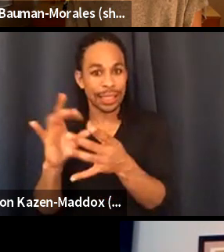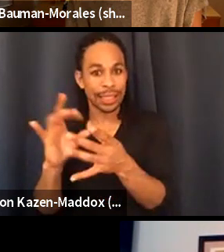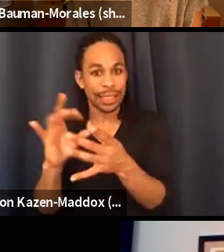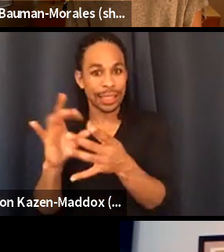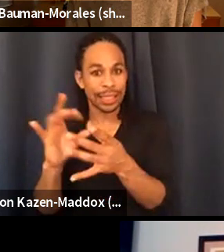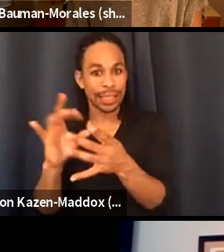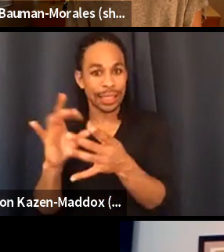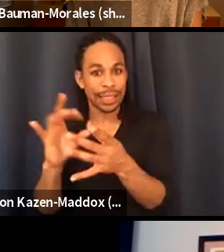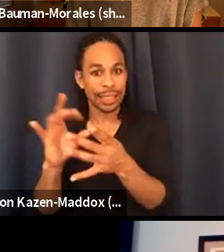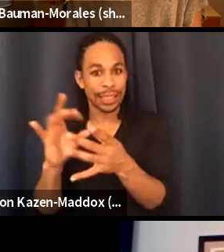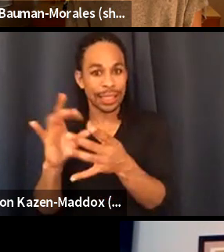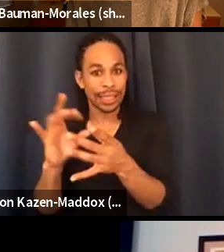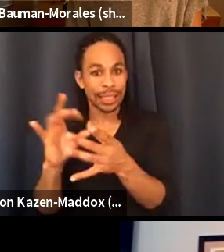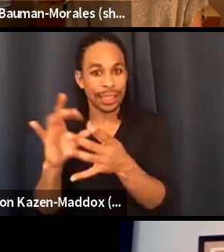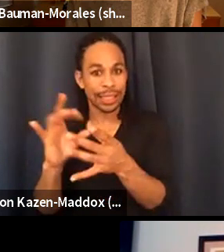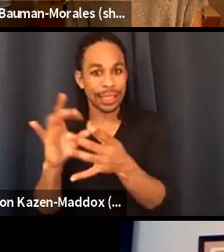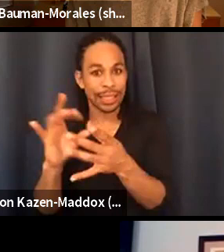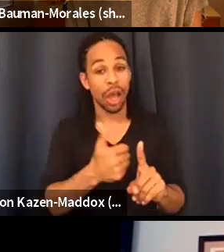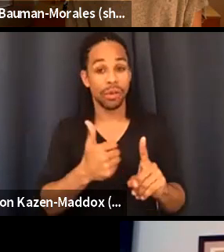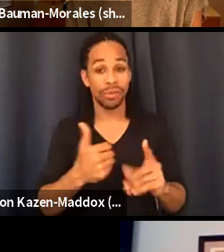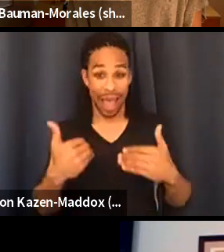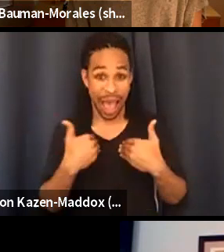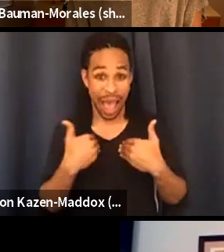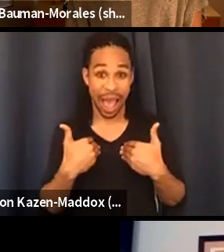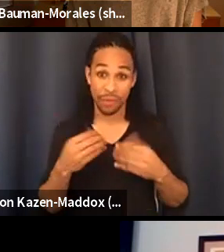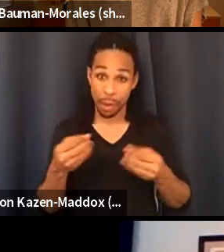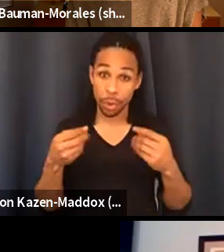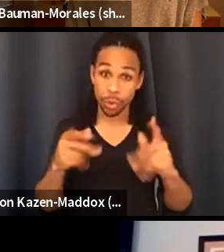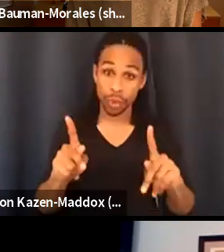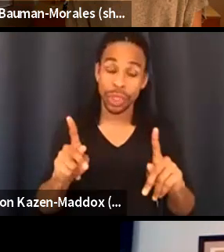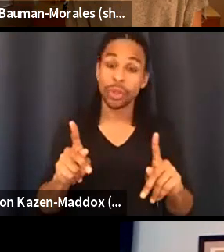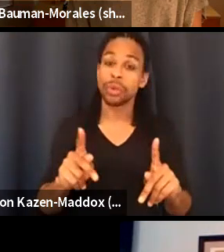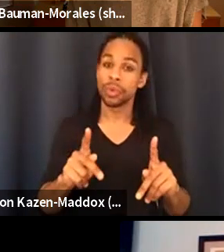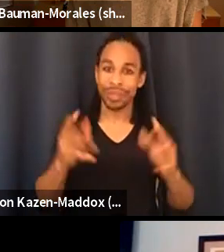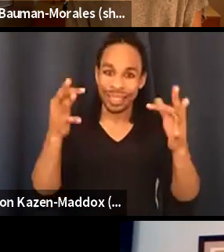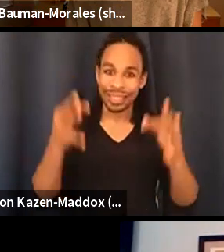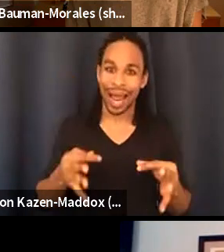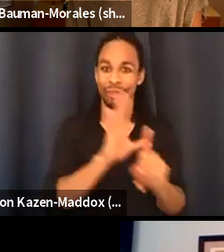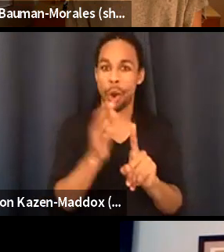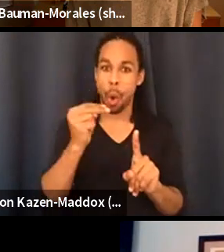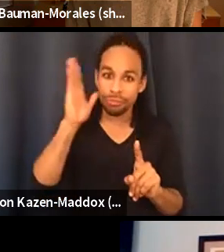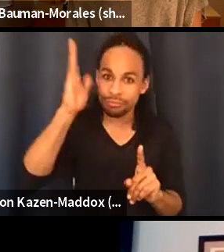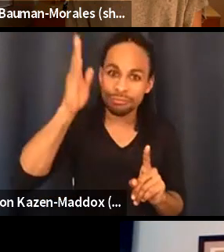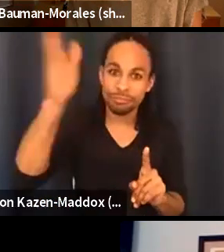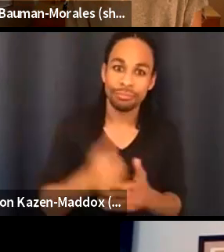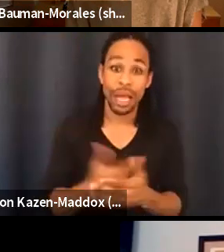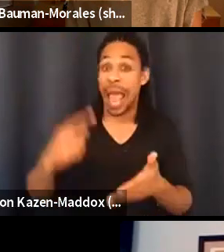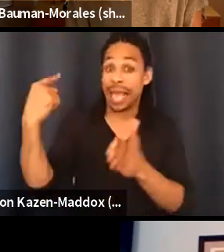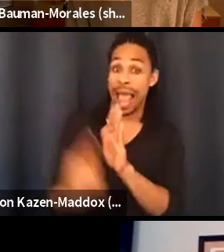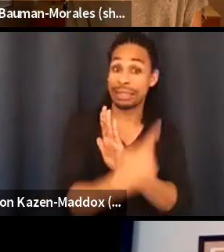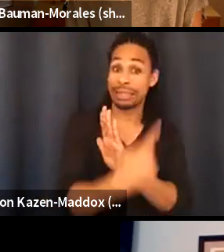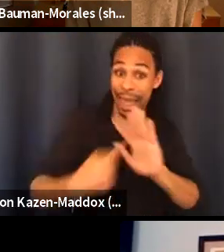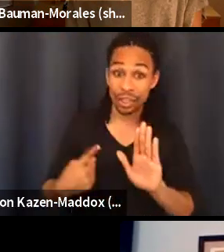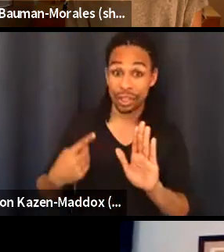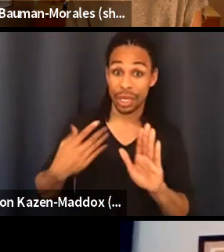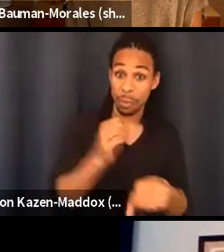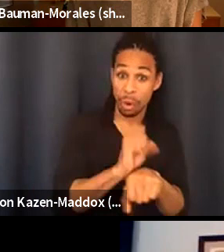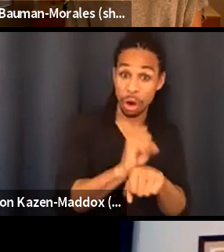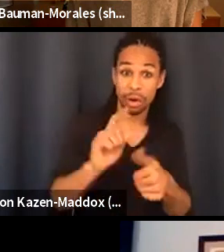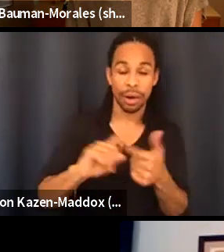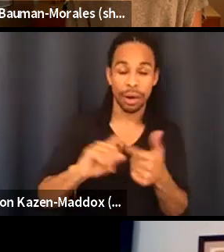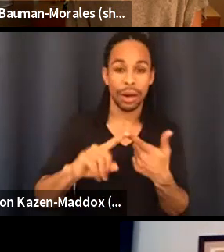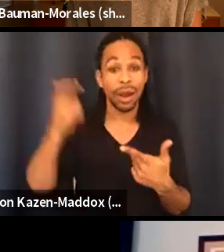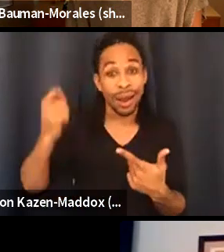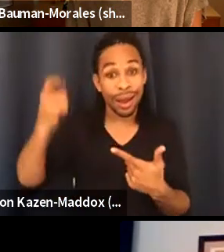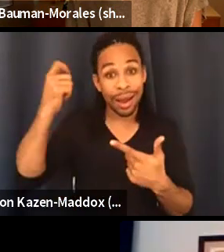it's a grant where the grant writing was done before a major event or something changed and they're not able to